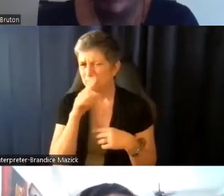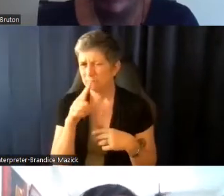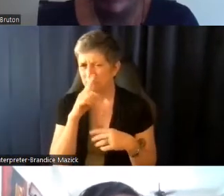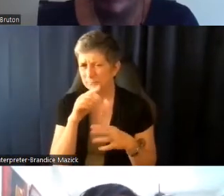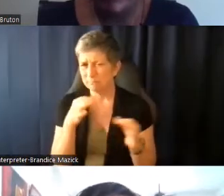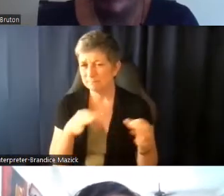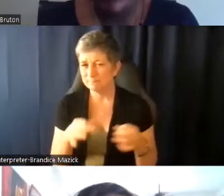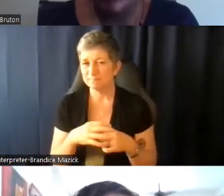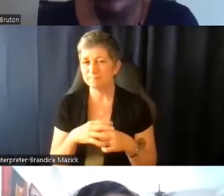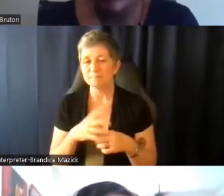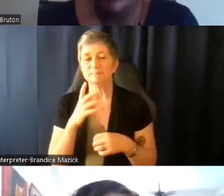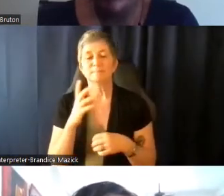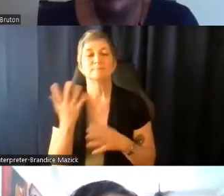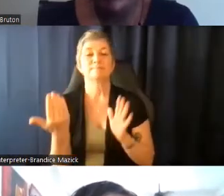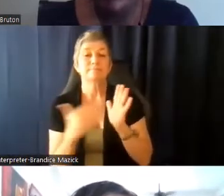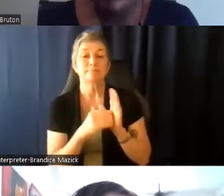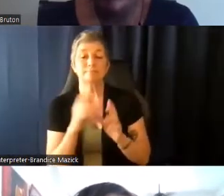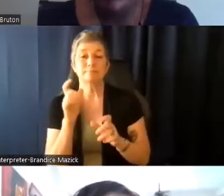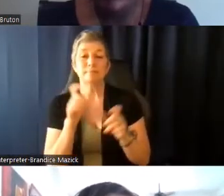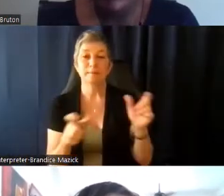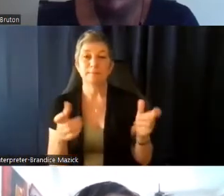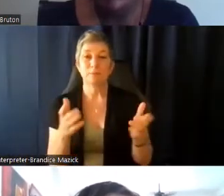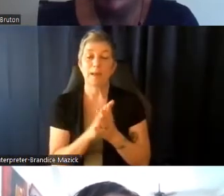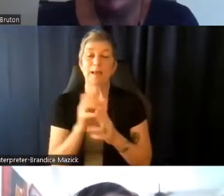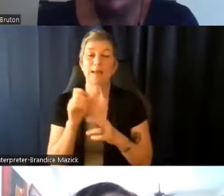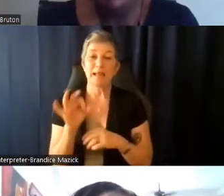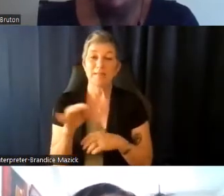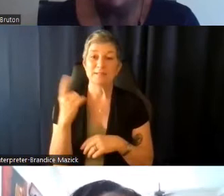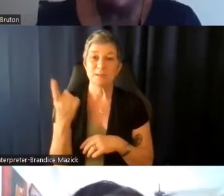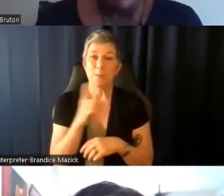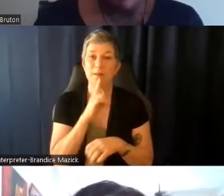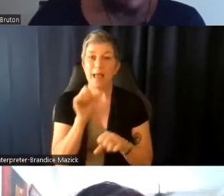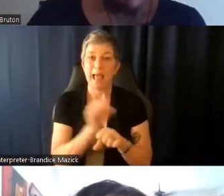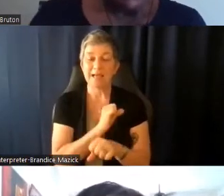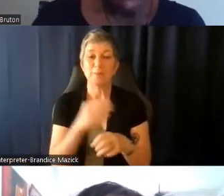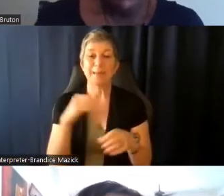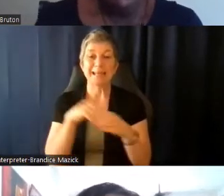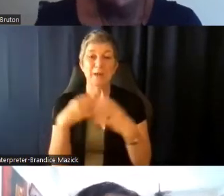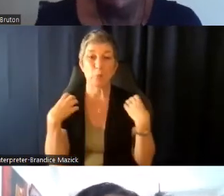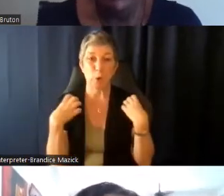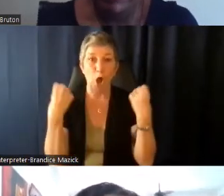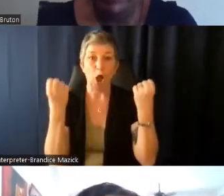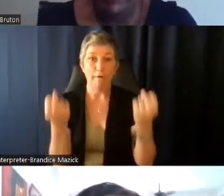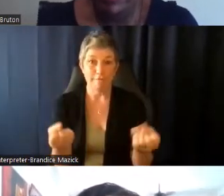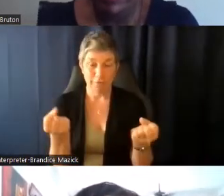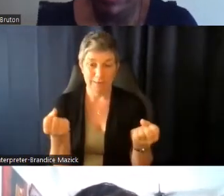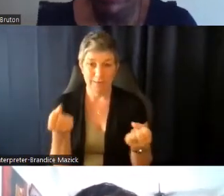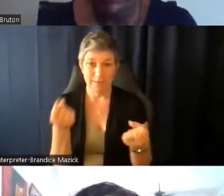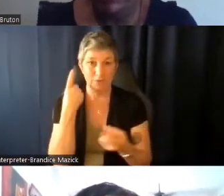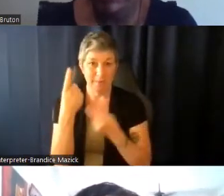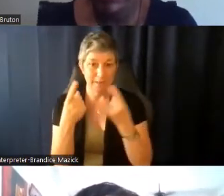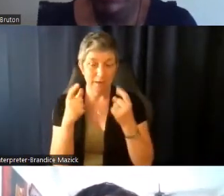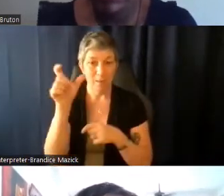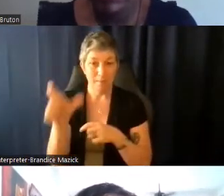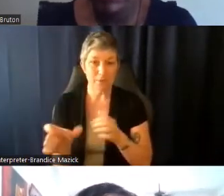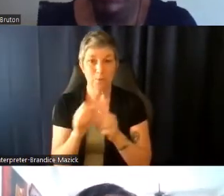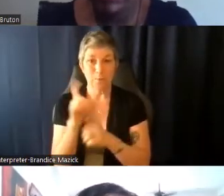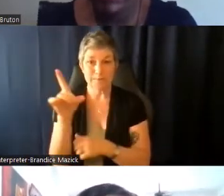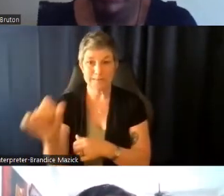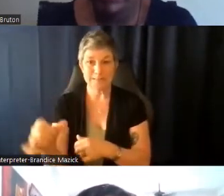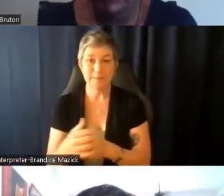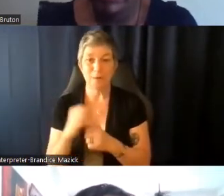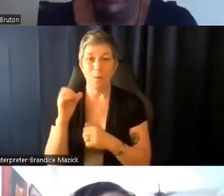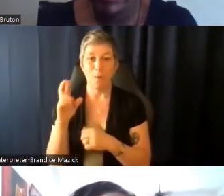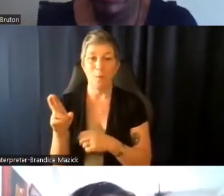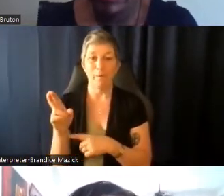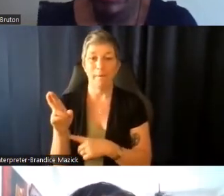Well, it's just, again, people's question is whether someone has to be in recovery to be considered a person with a disability, or can